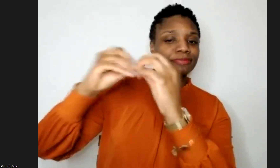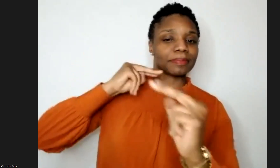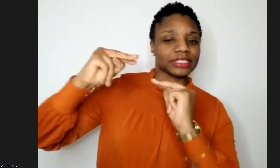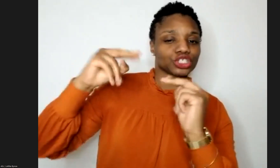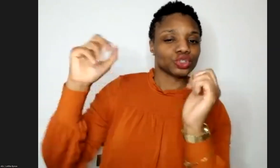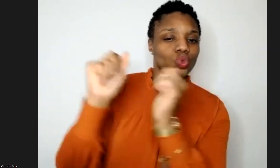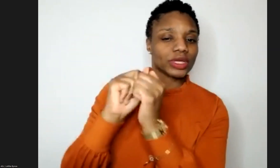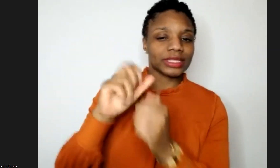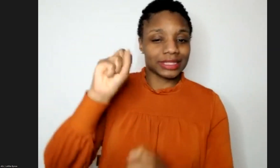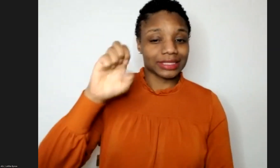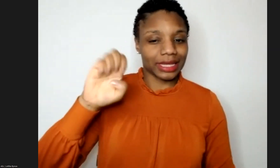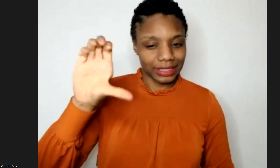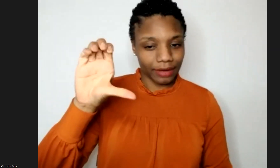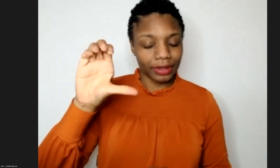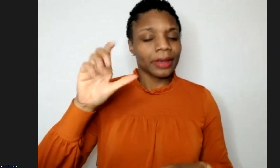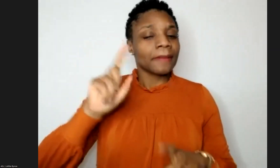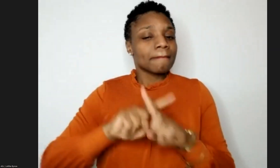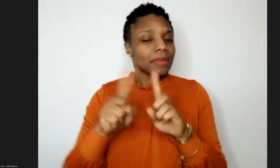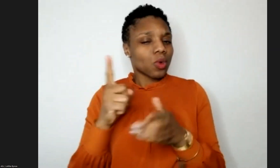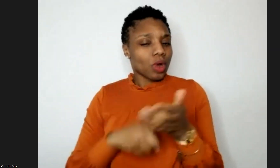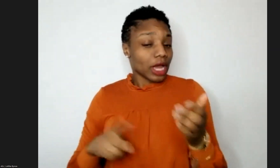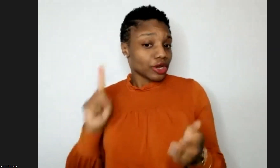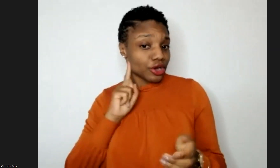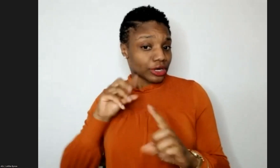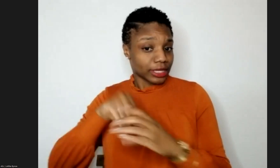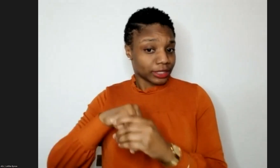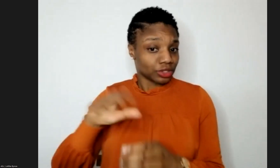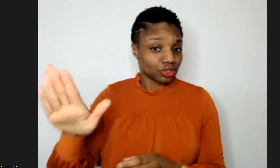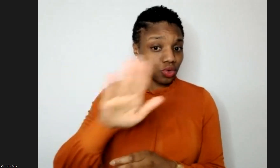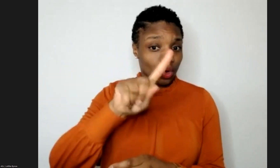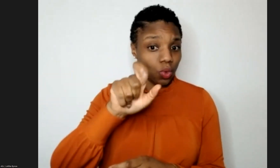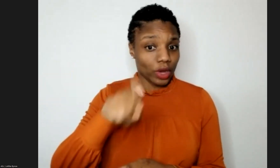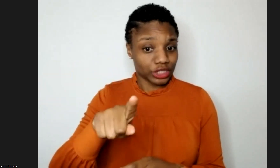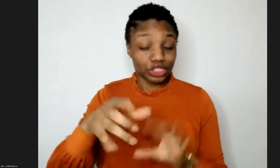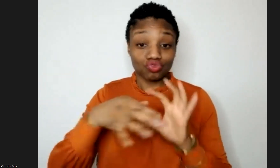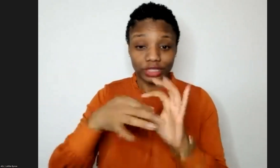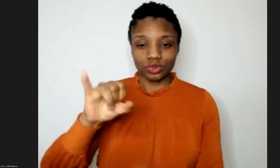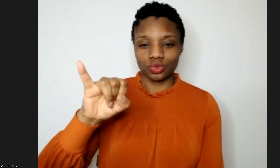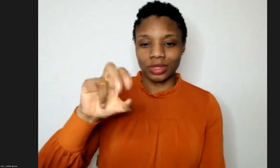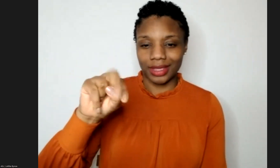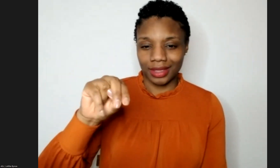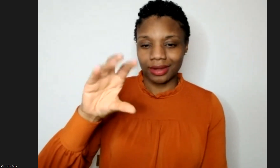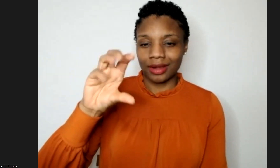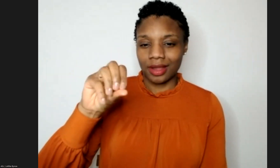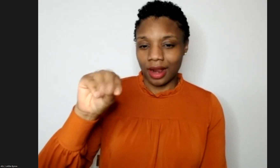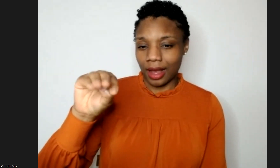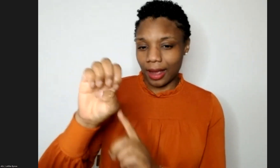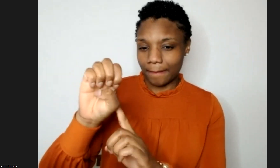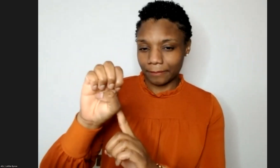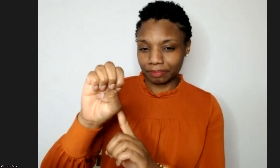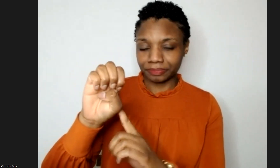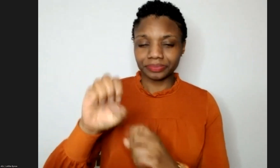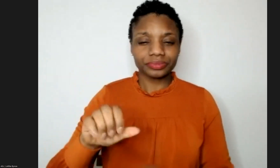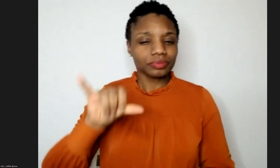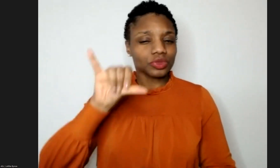criteria that I heard in your question was income. And so that block group or